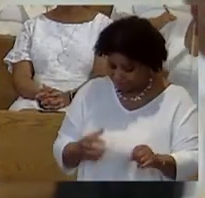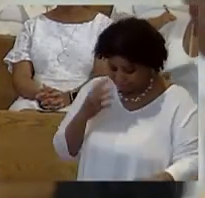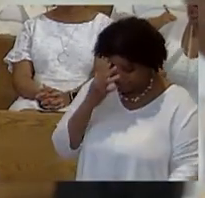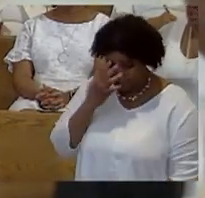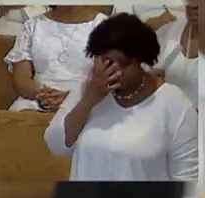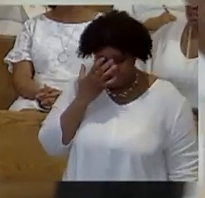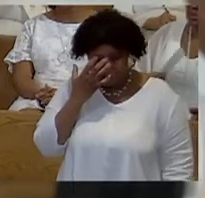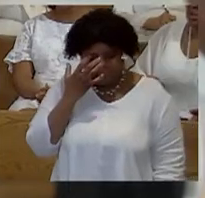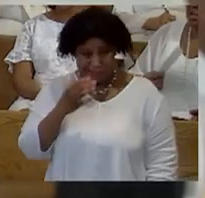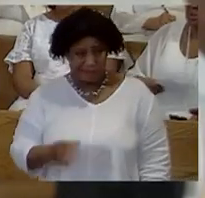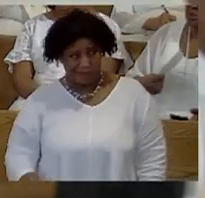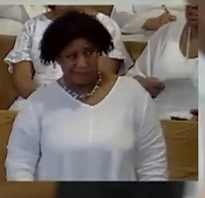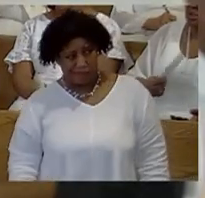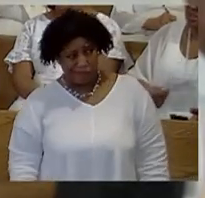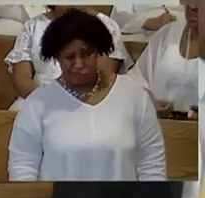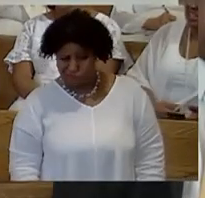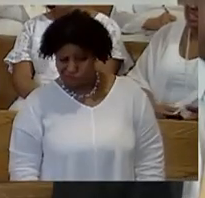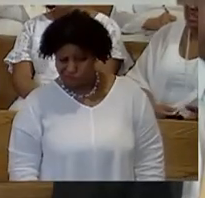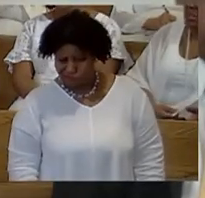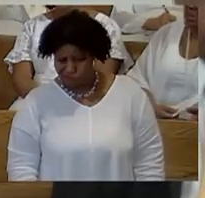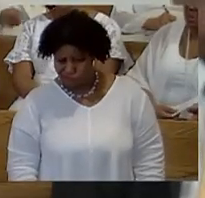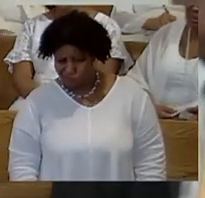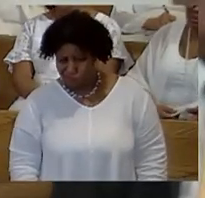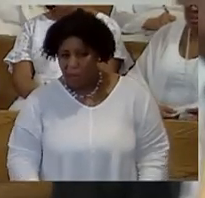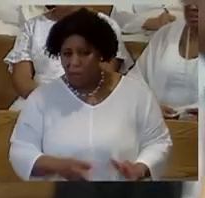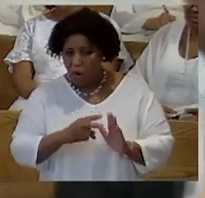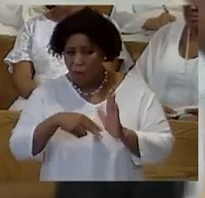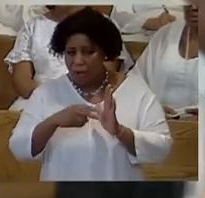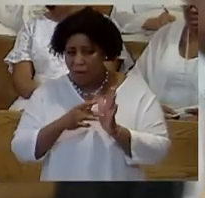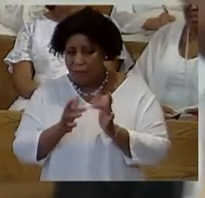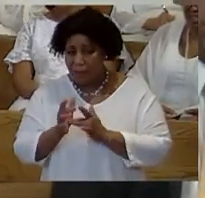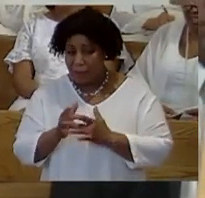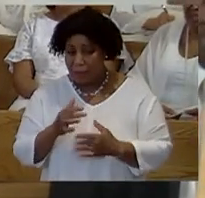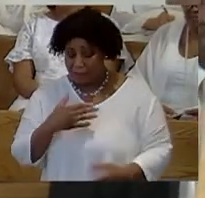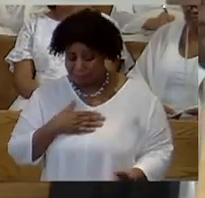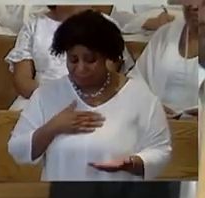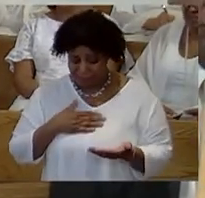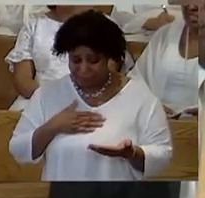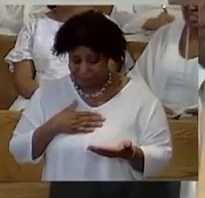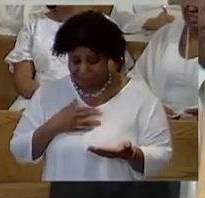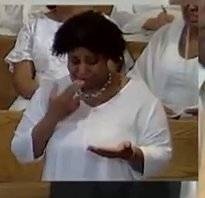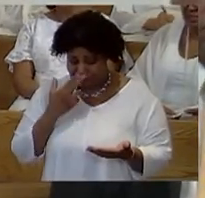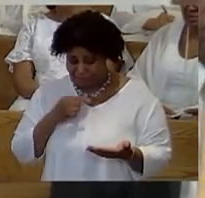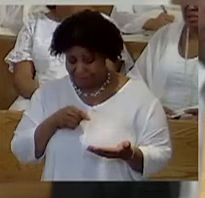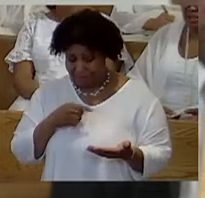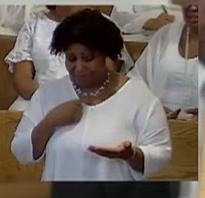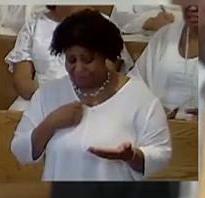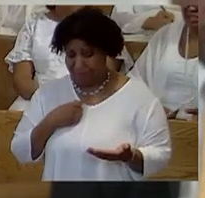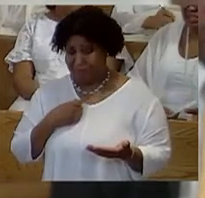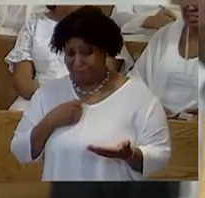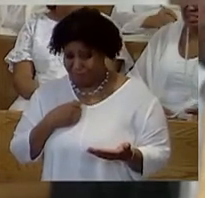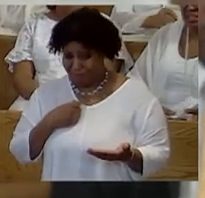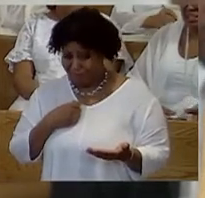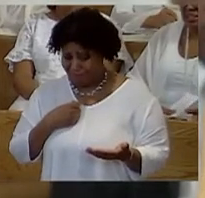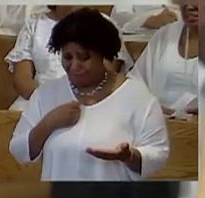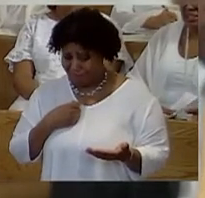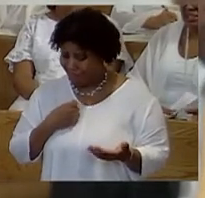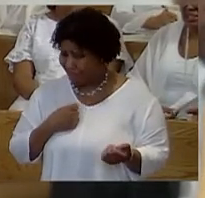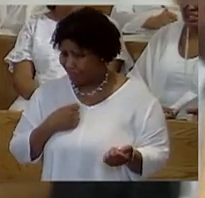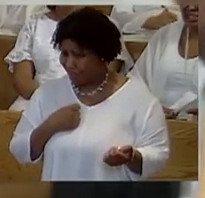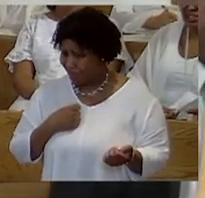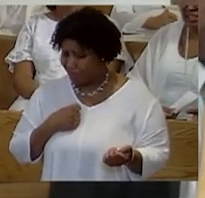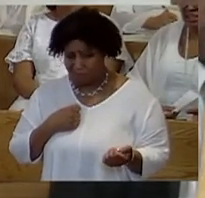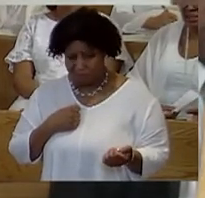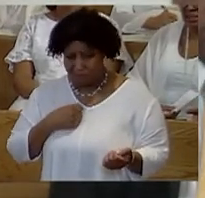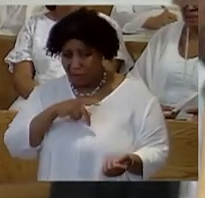Now, y'all, when I read the Bible, I got to have a good sense of humor. Because